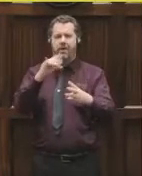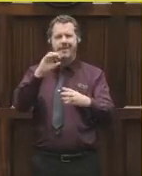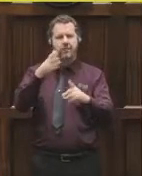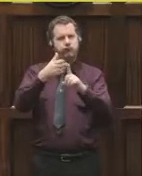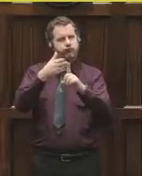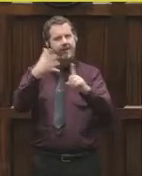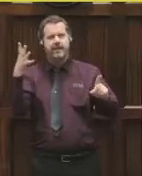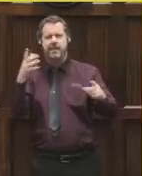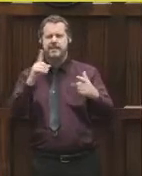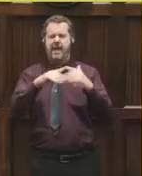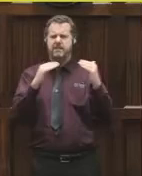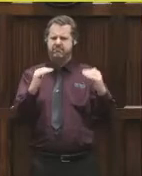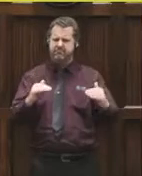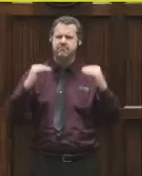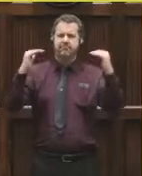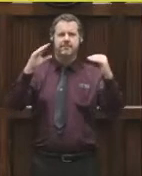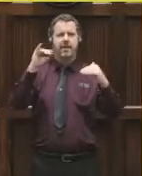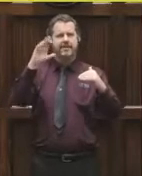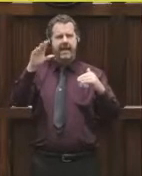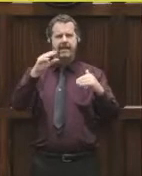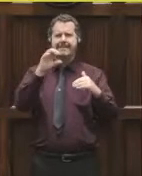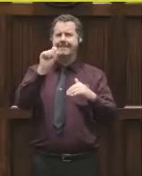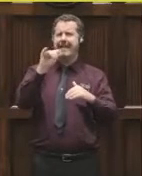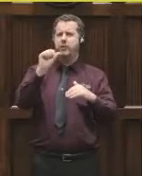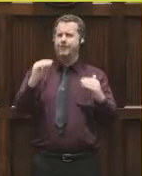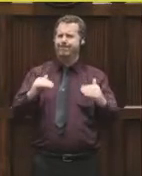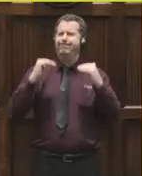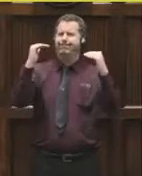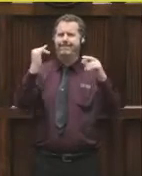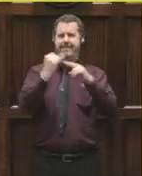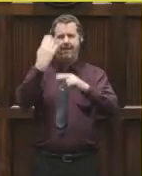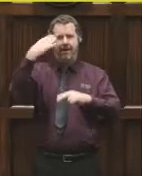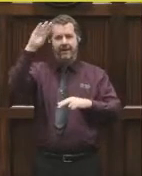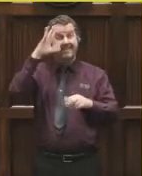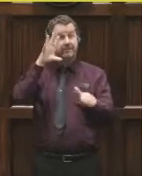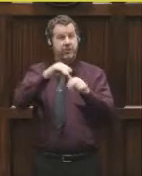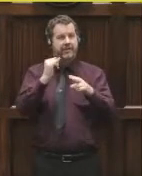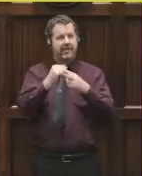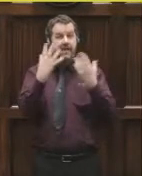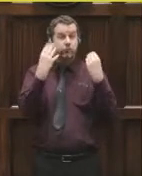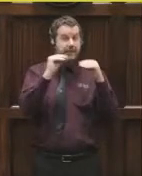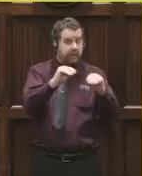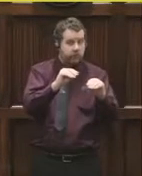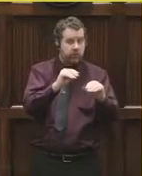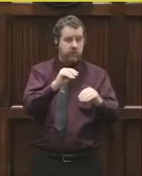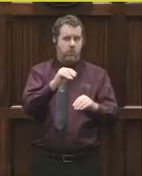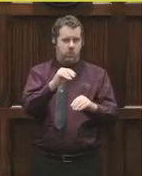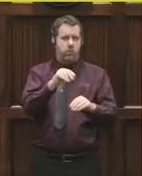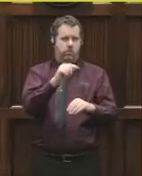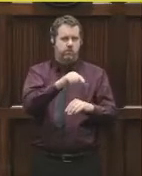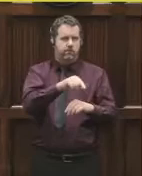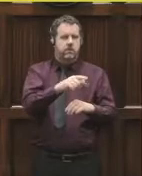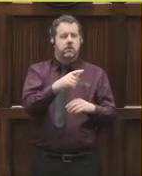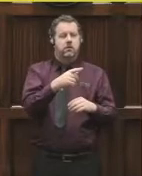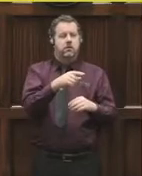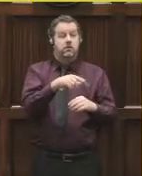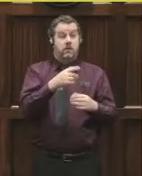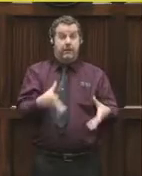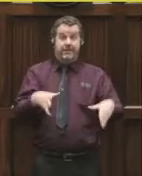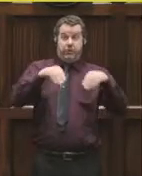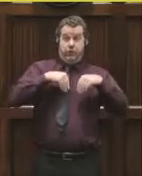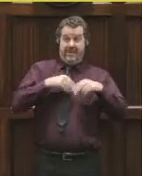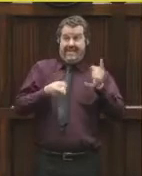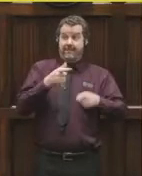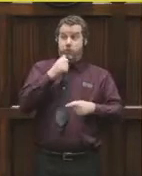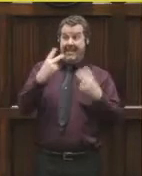upholds the status of ISL in Ireland, particularly in education, where its acquisition as a first language for deaf